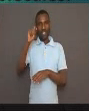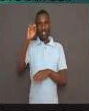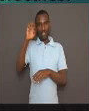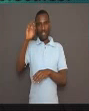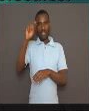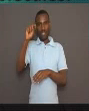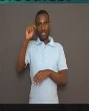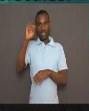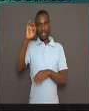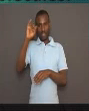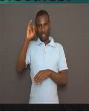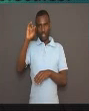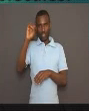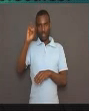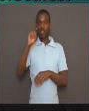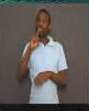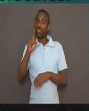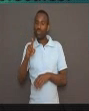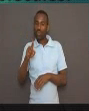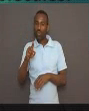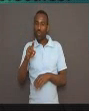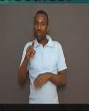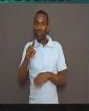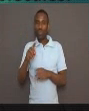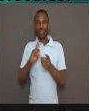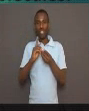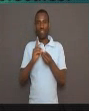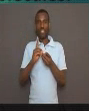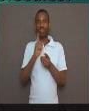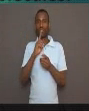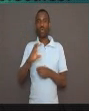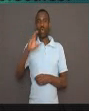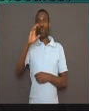Surface tension is a cohesive